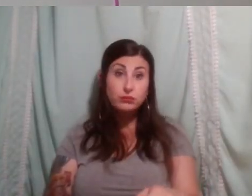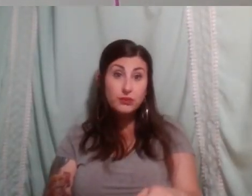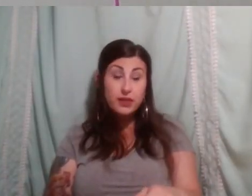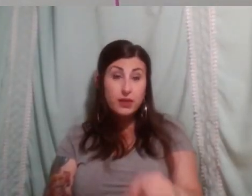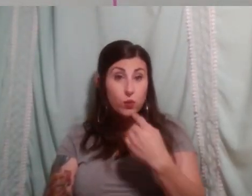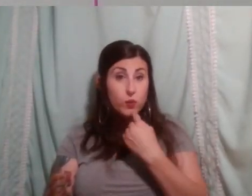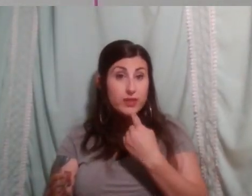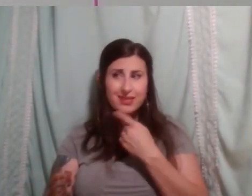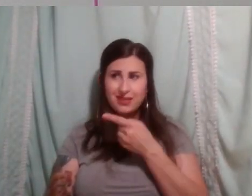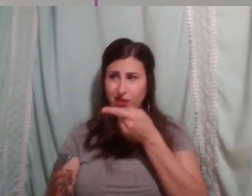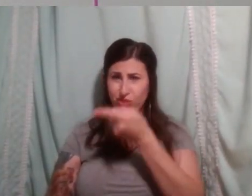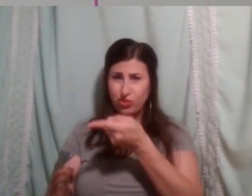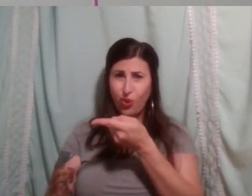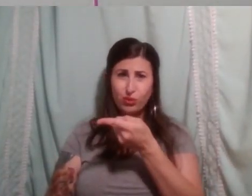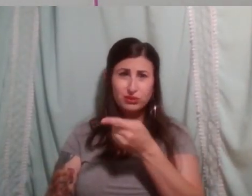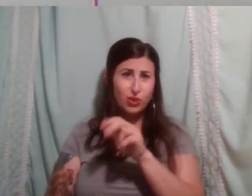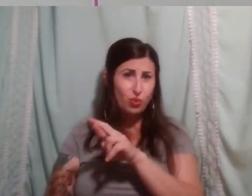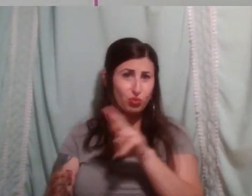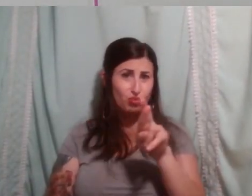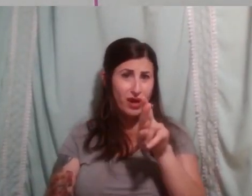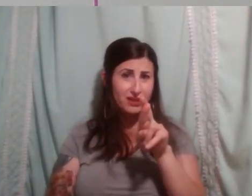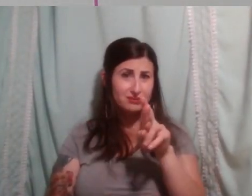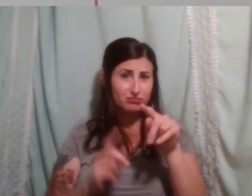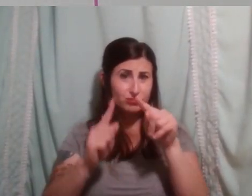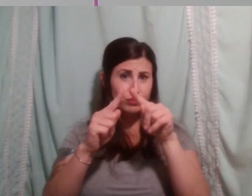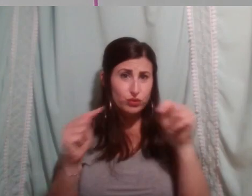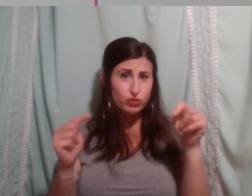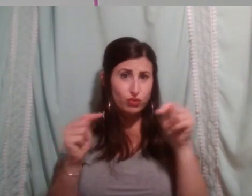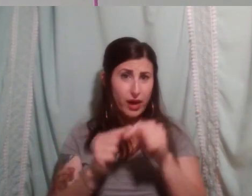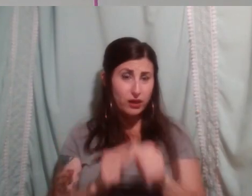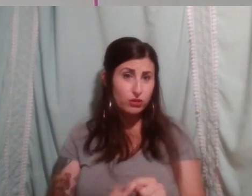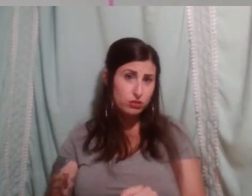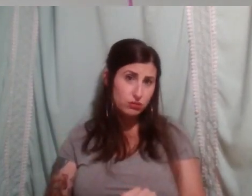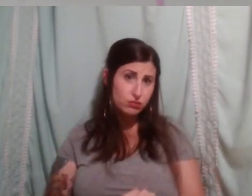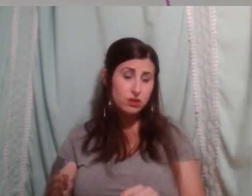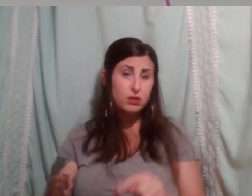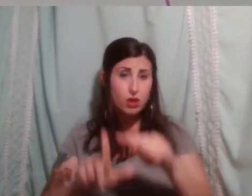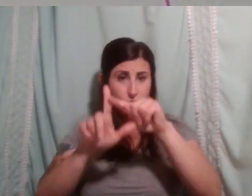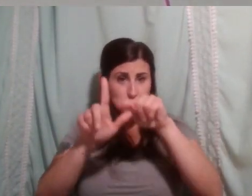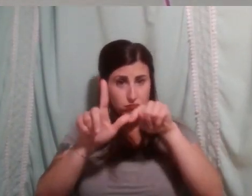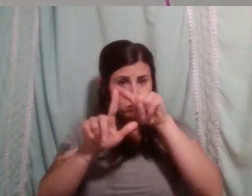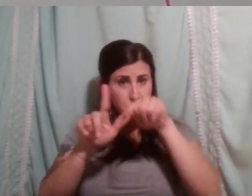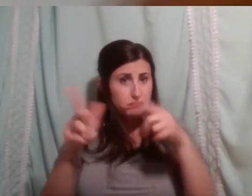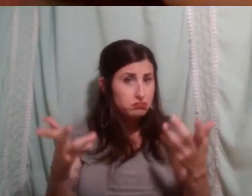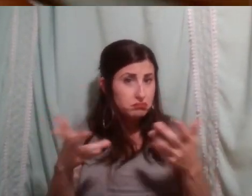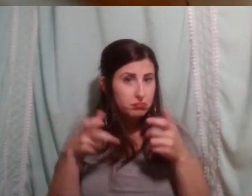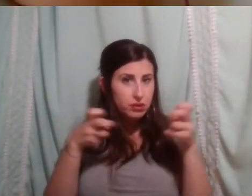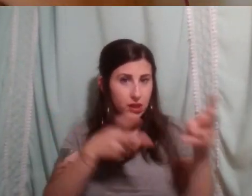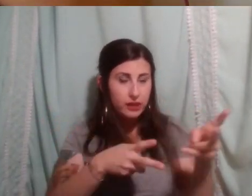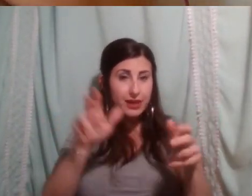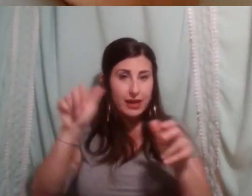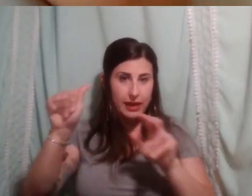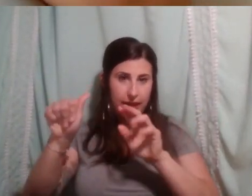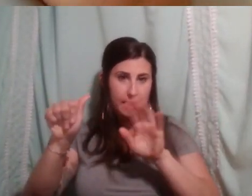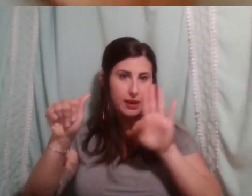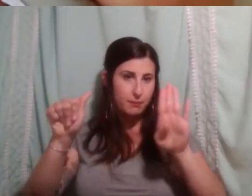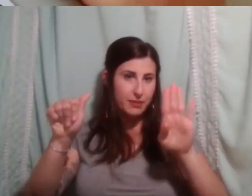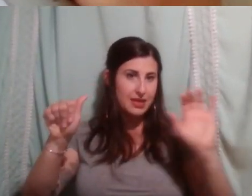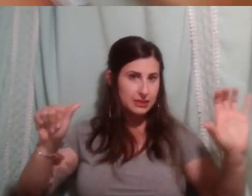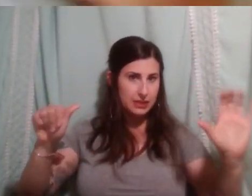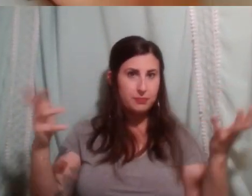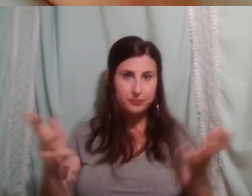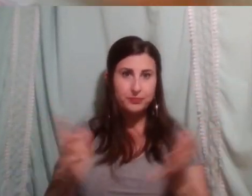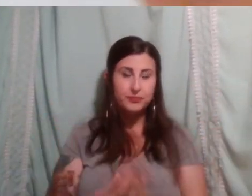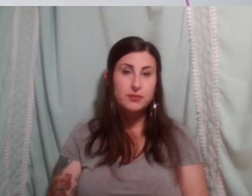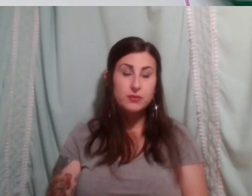so it says, are these right triangles? Well, let's plug them in. This is A, this is